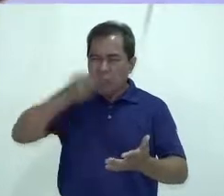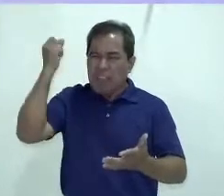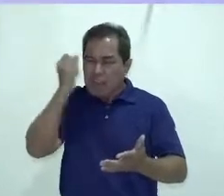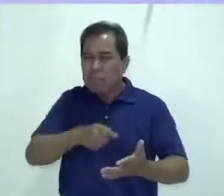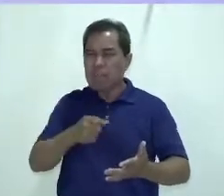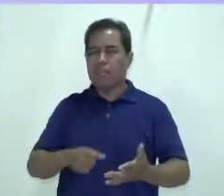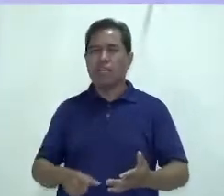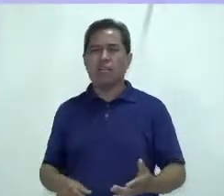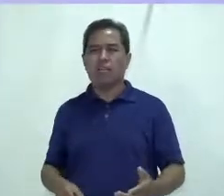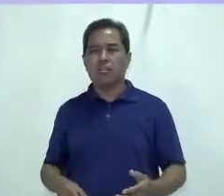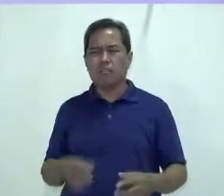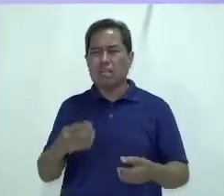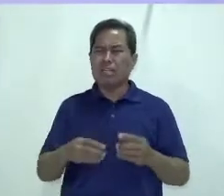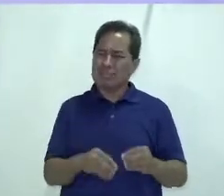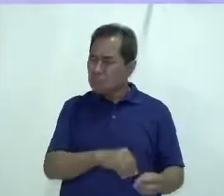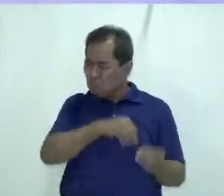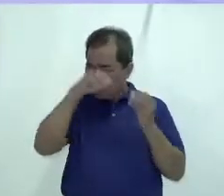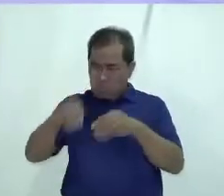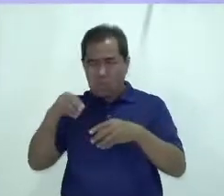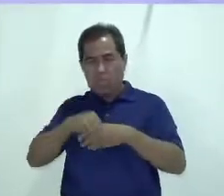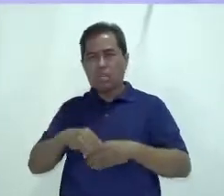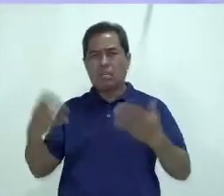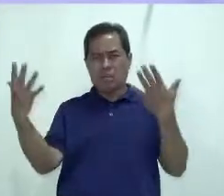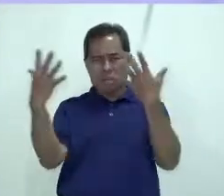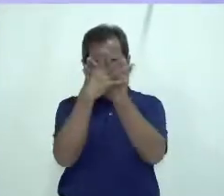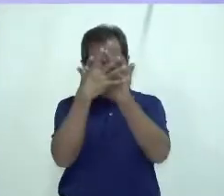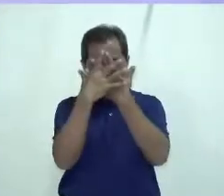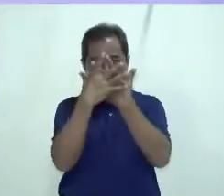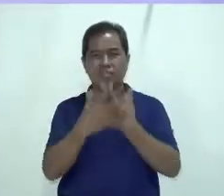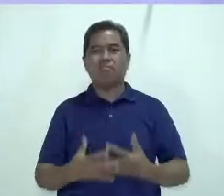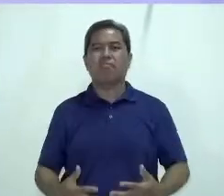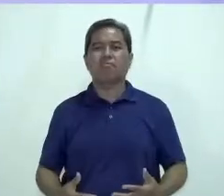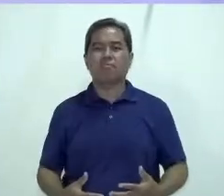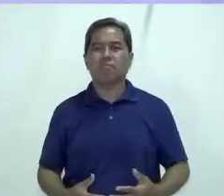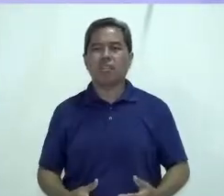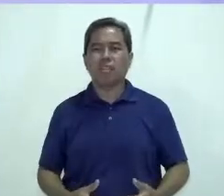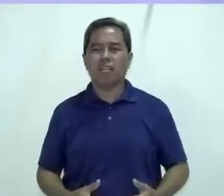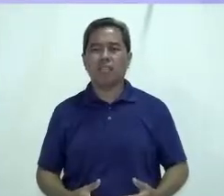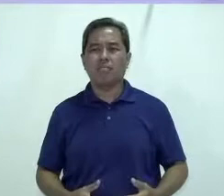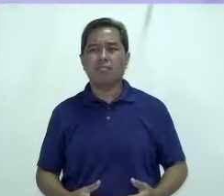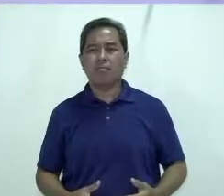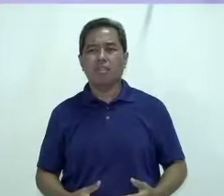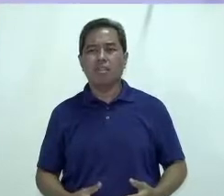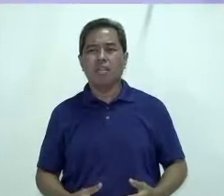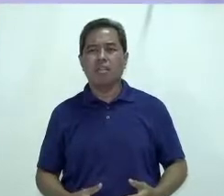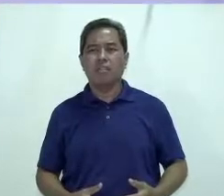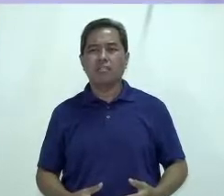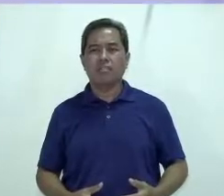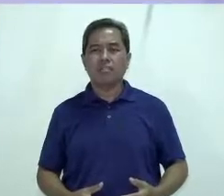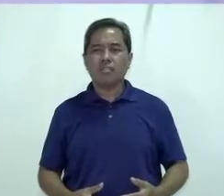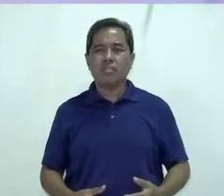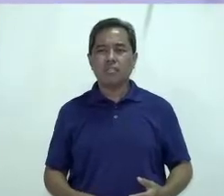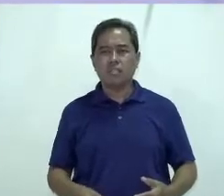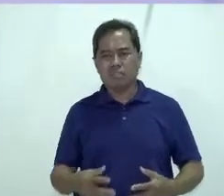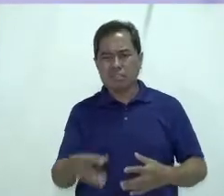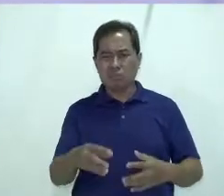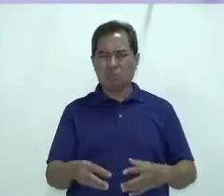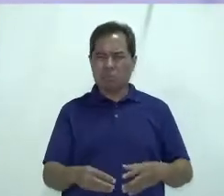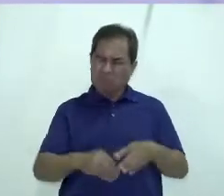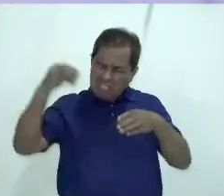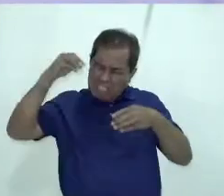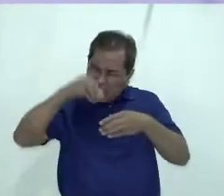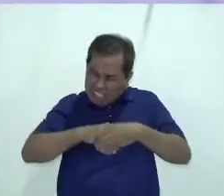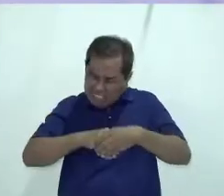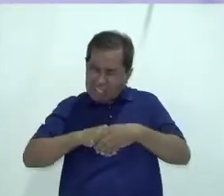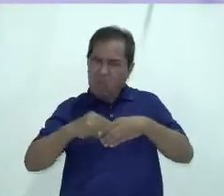thrown into the inner cell. Right? So you got your cell here. This is like first star, second star, third star. That was like a five-star